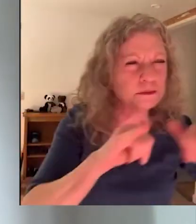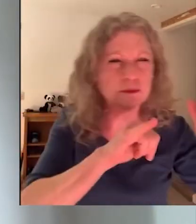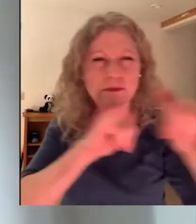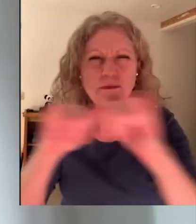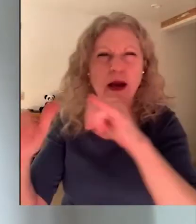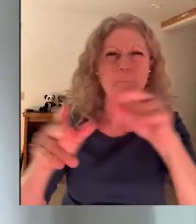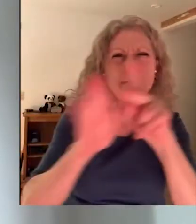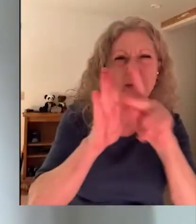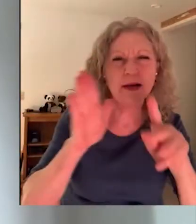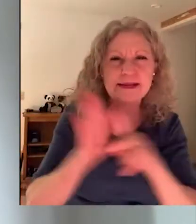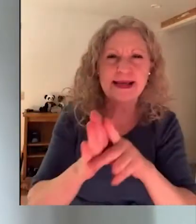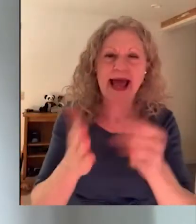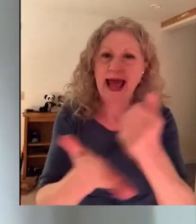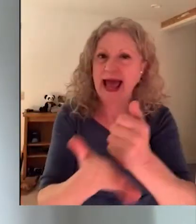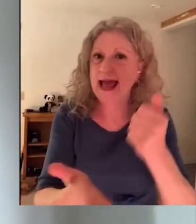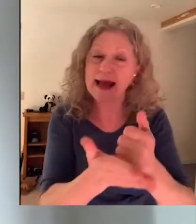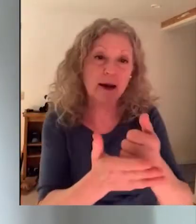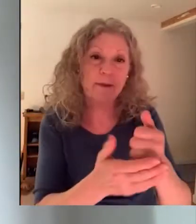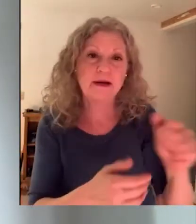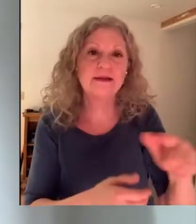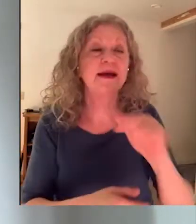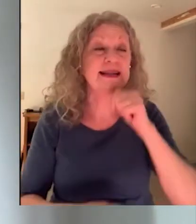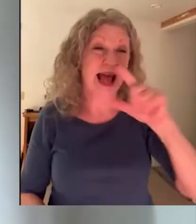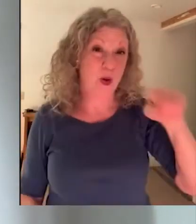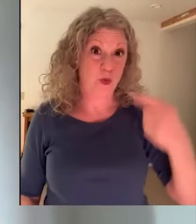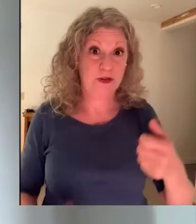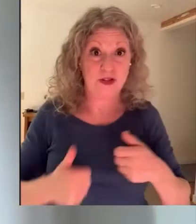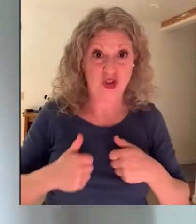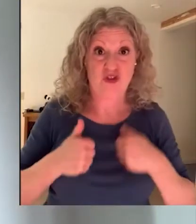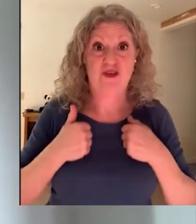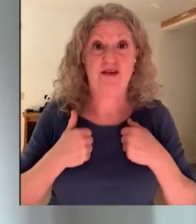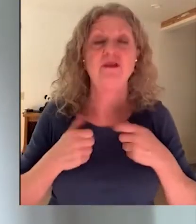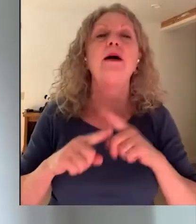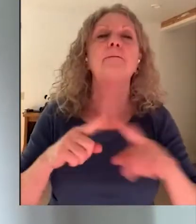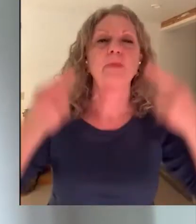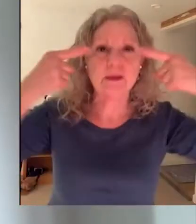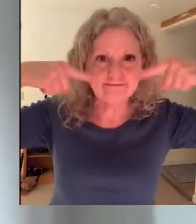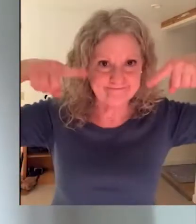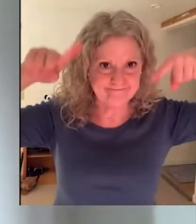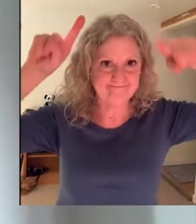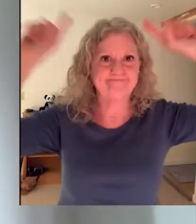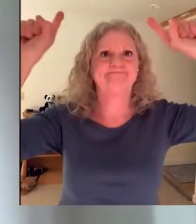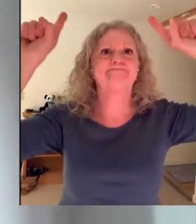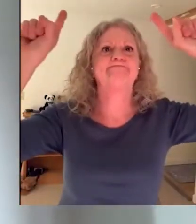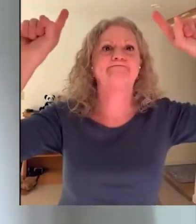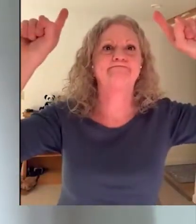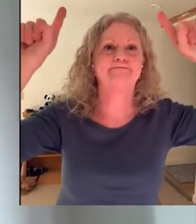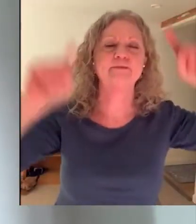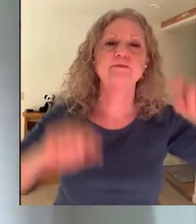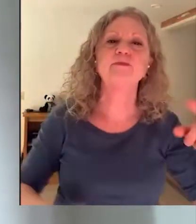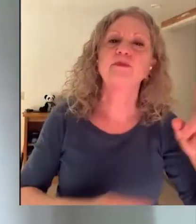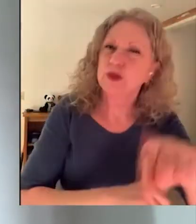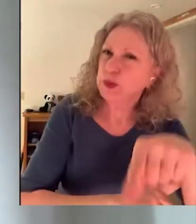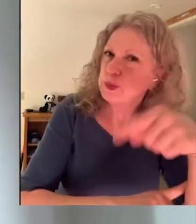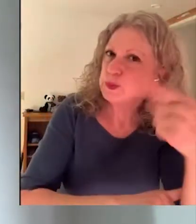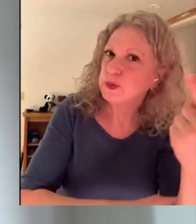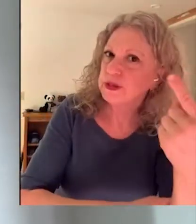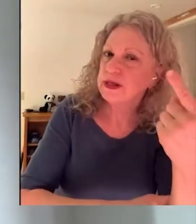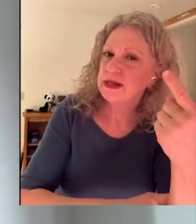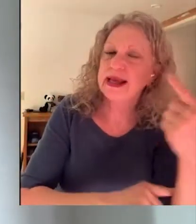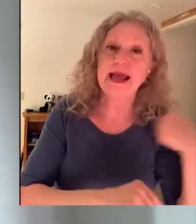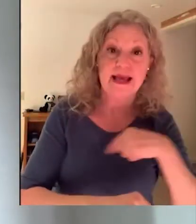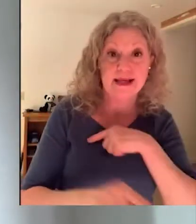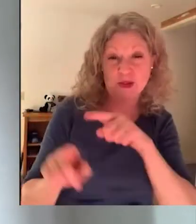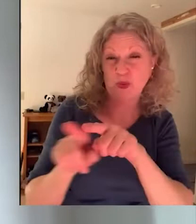everyone not only survive the storm, but thrive in the storm. Today, as we begin to